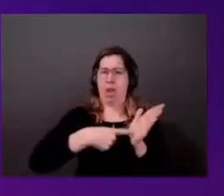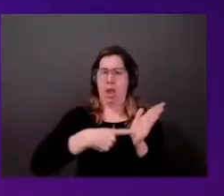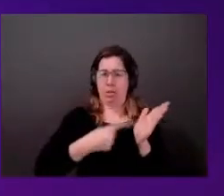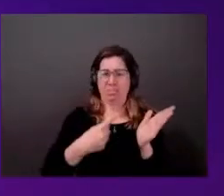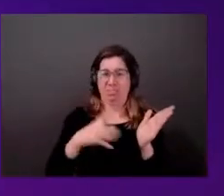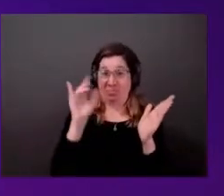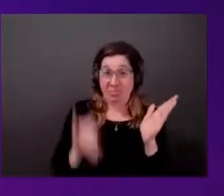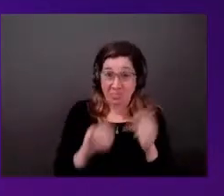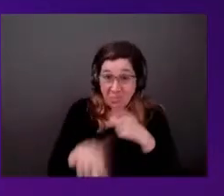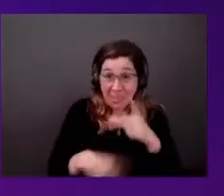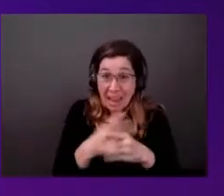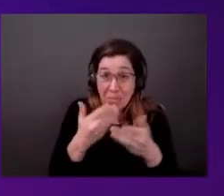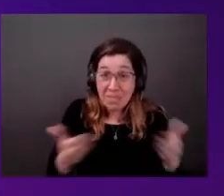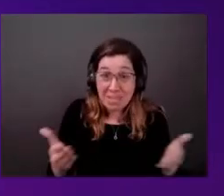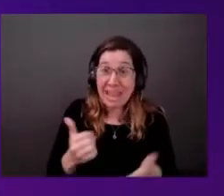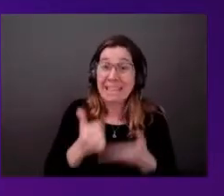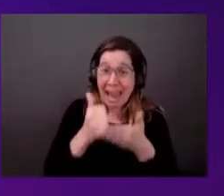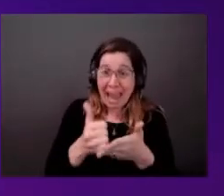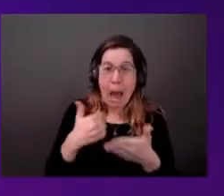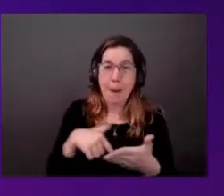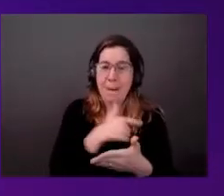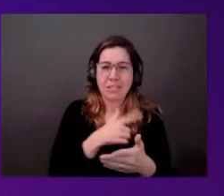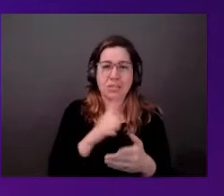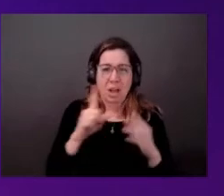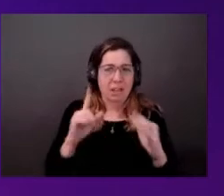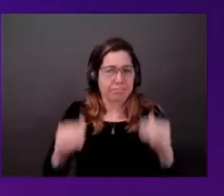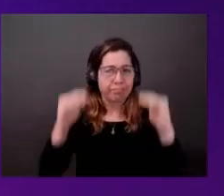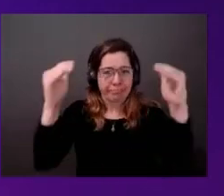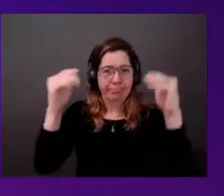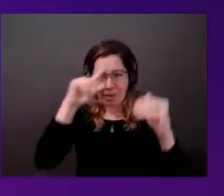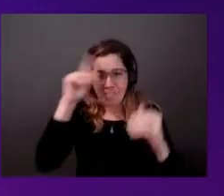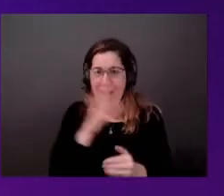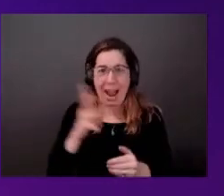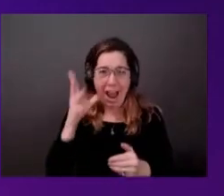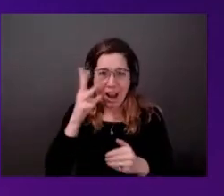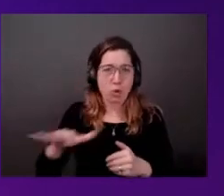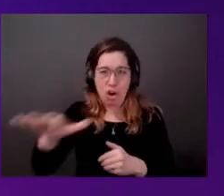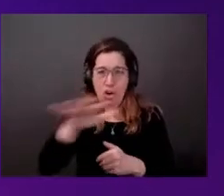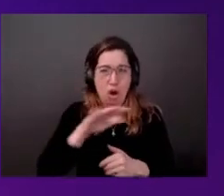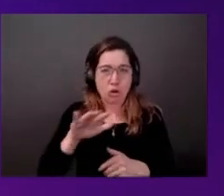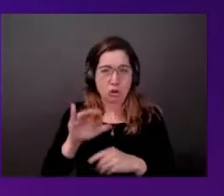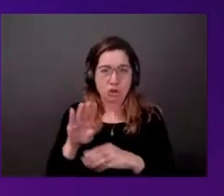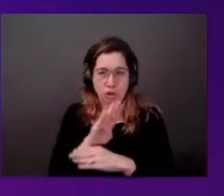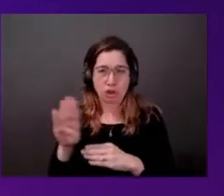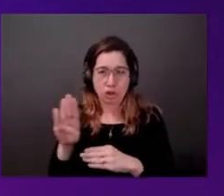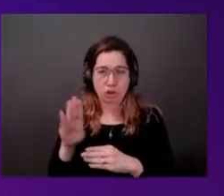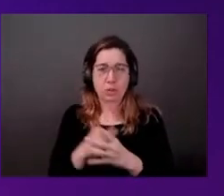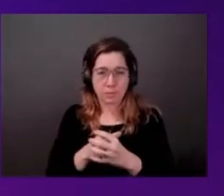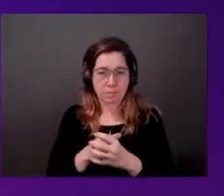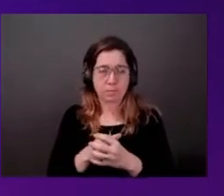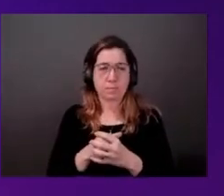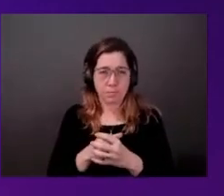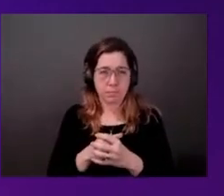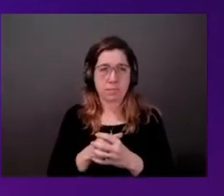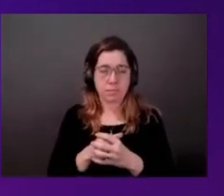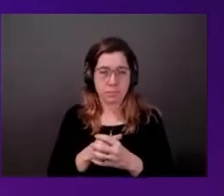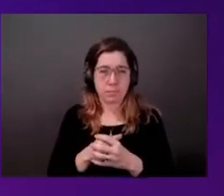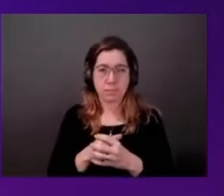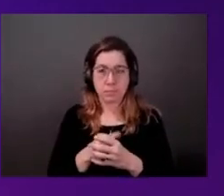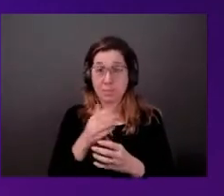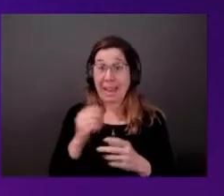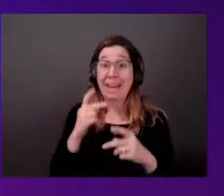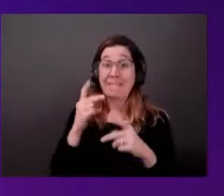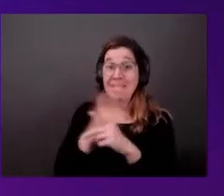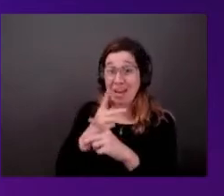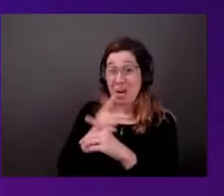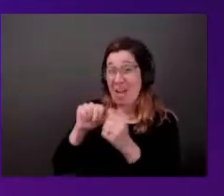in precision agriculture and really unlock capabilities to increase food production. We've